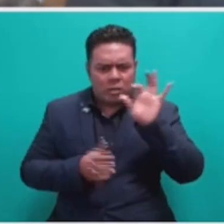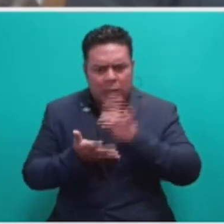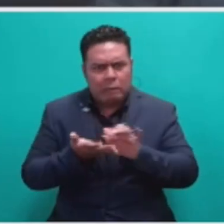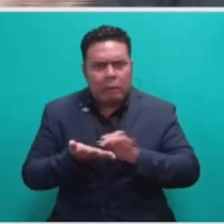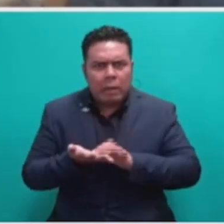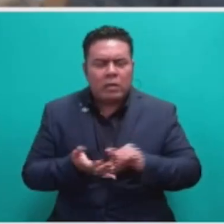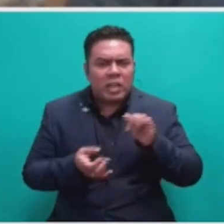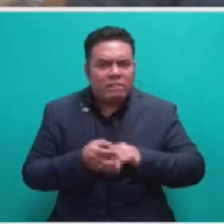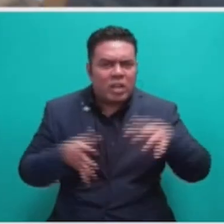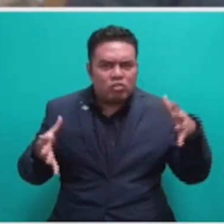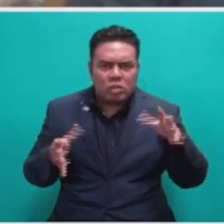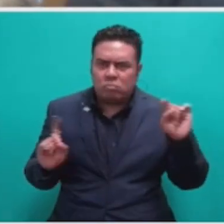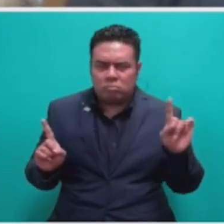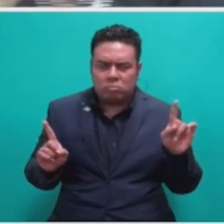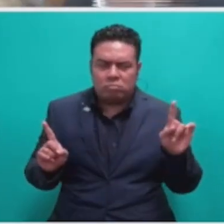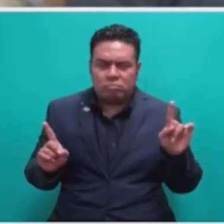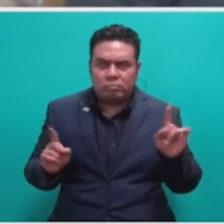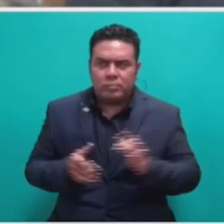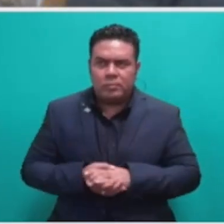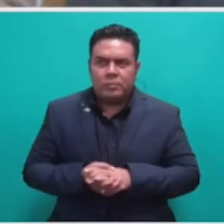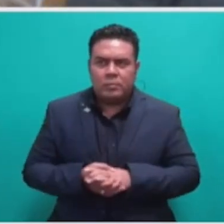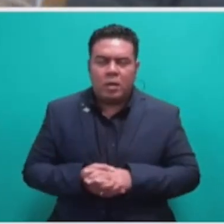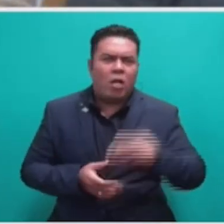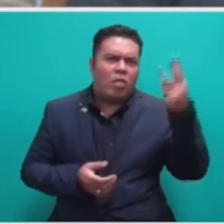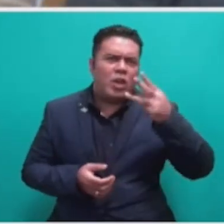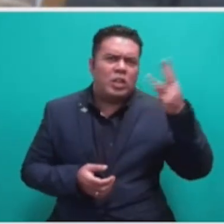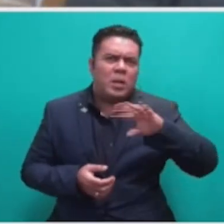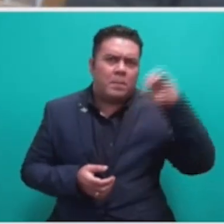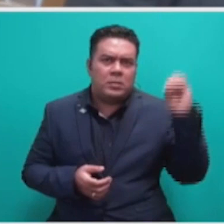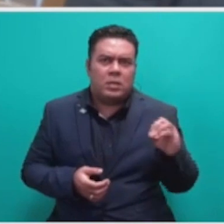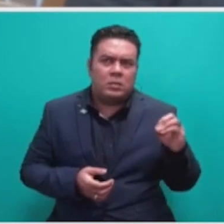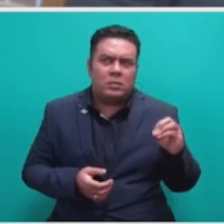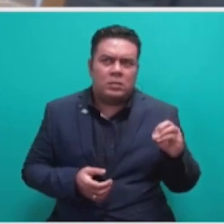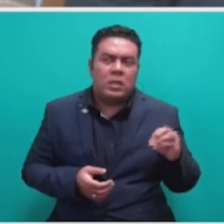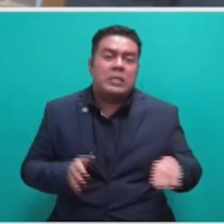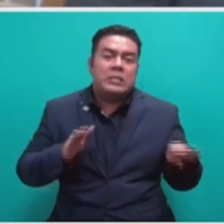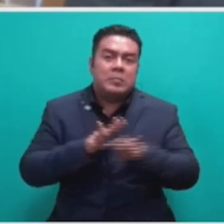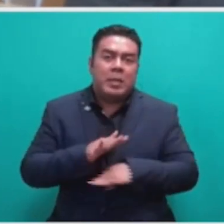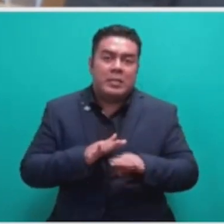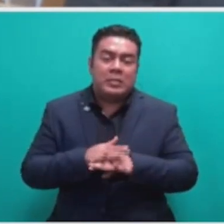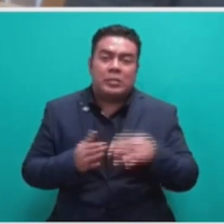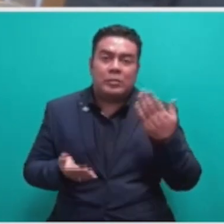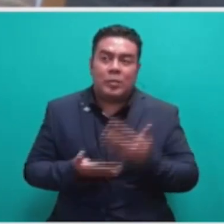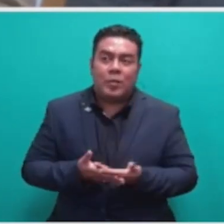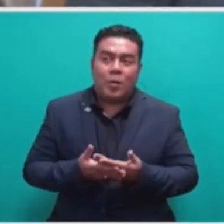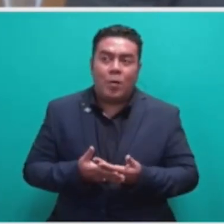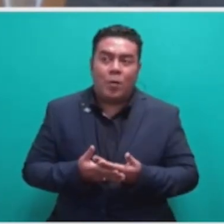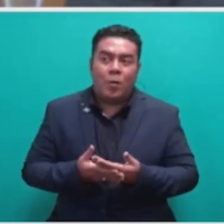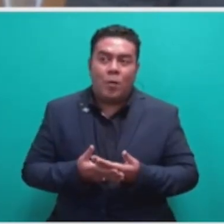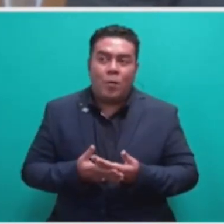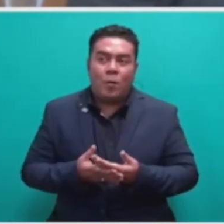And so the projection that it will be 13% is based on the wrong